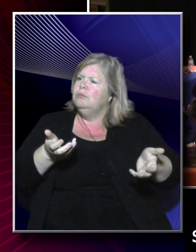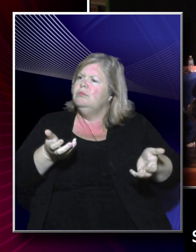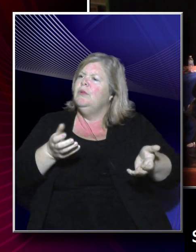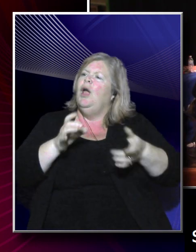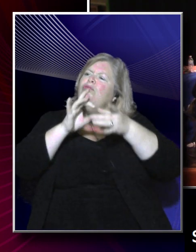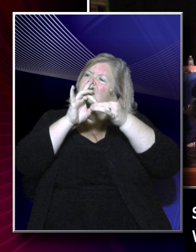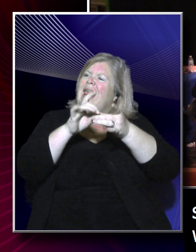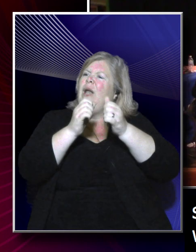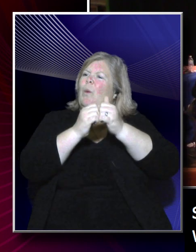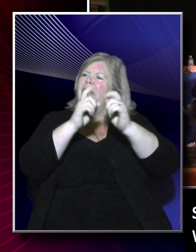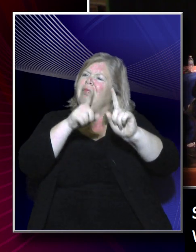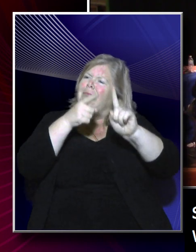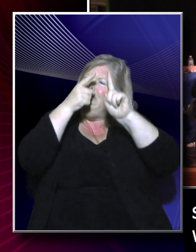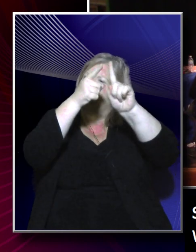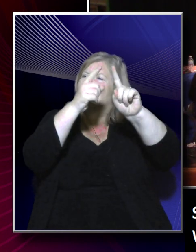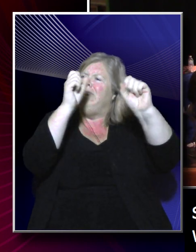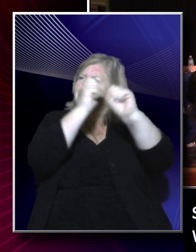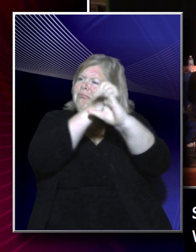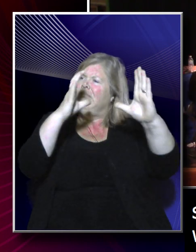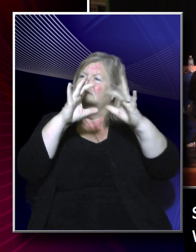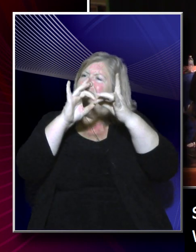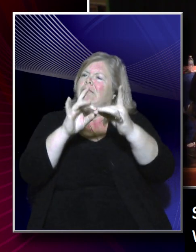and vision for ASDB.